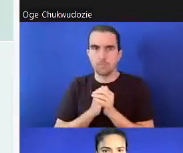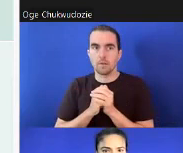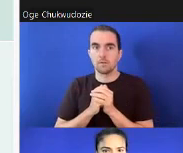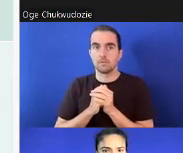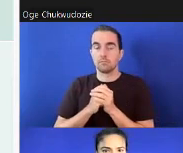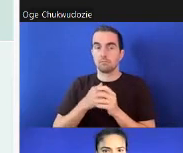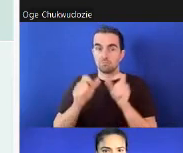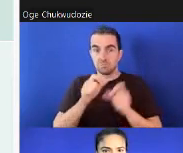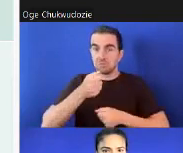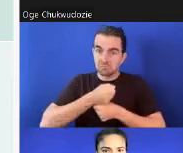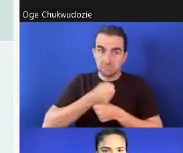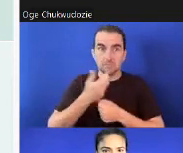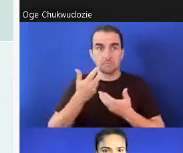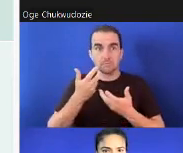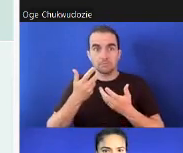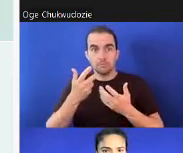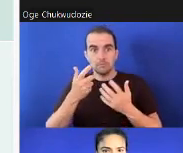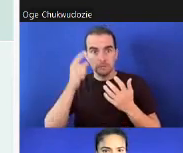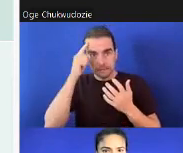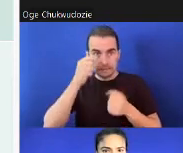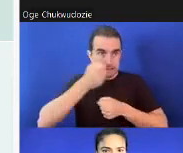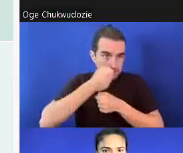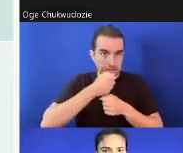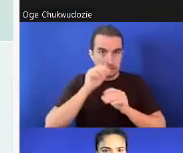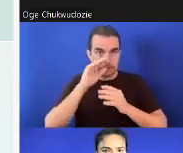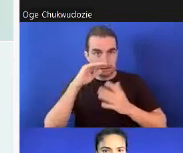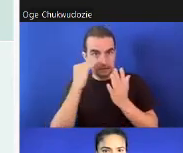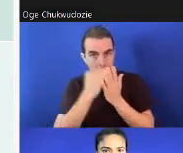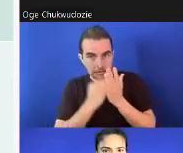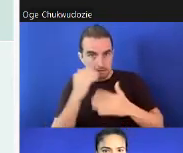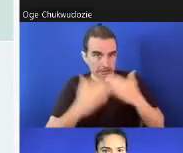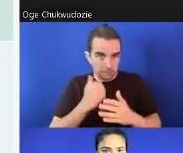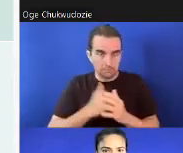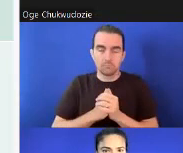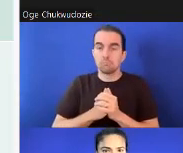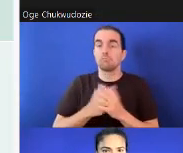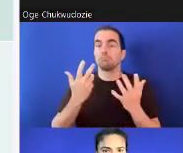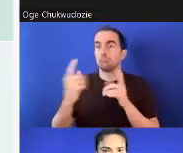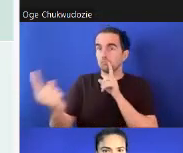and other factors like disease or outbreak. Next slide, please.